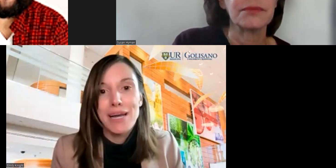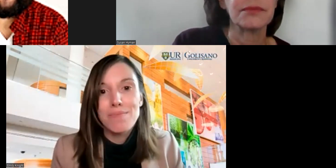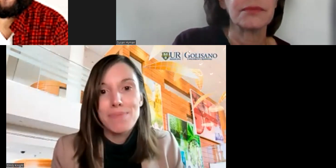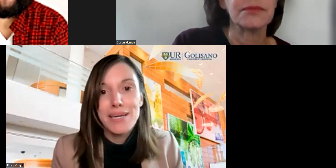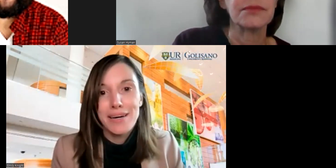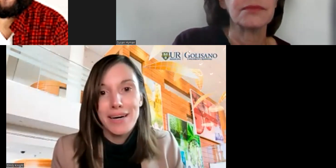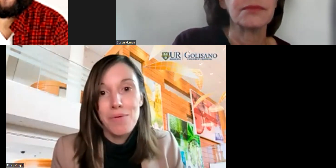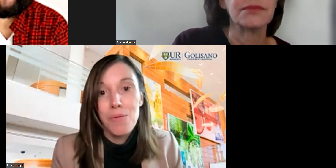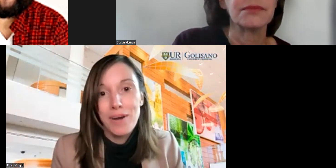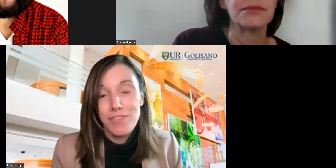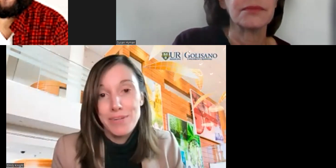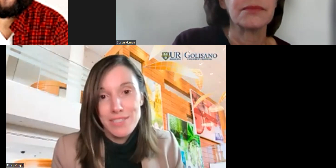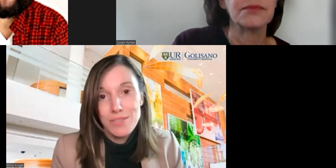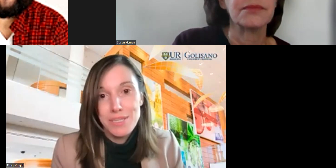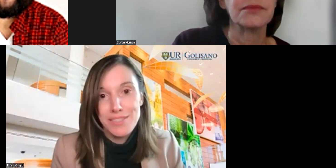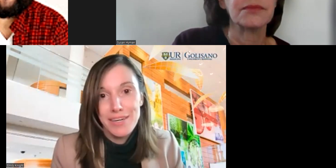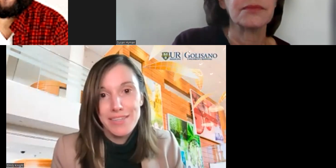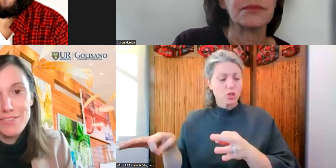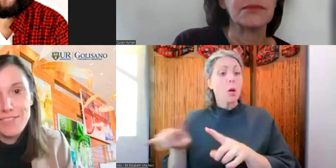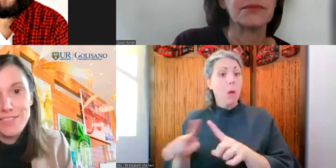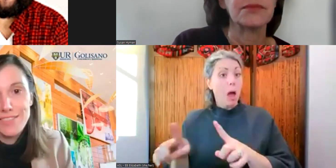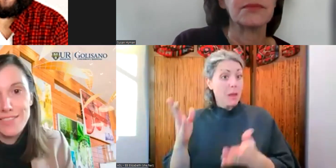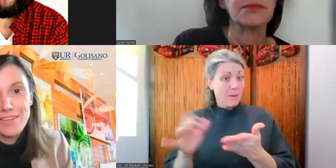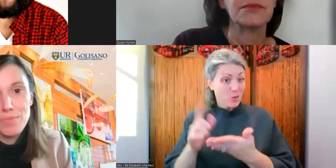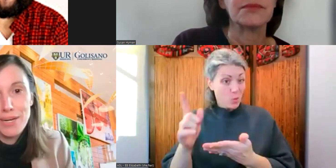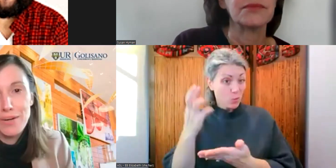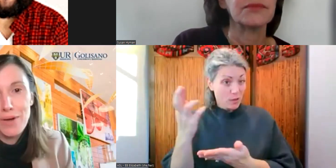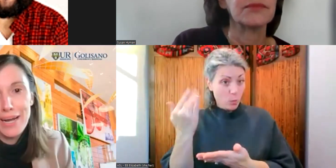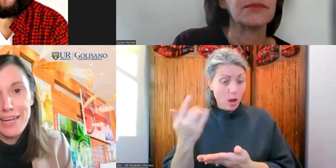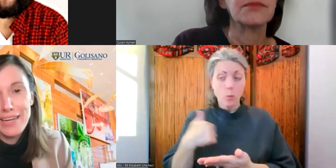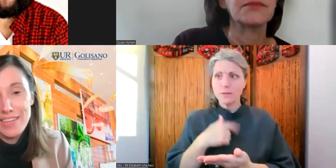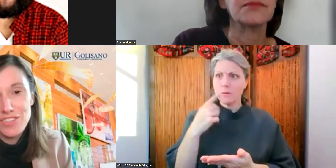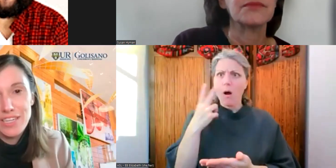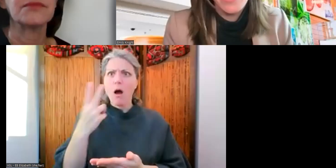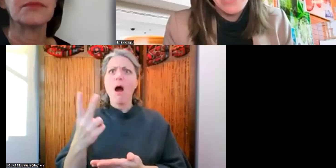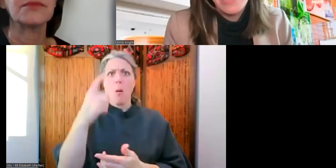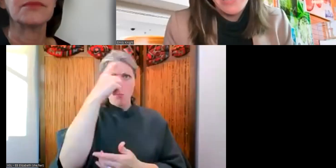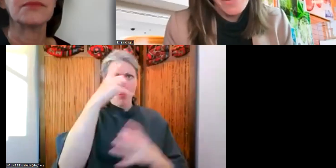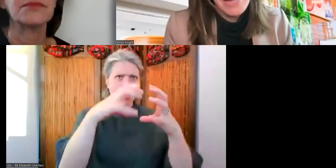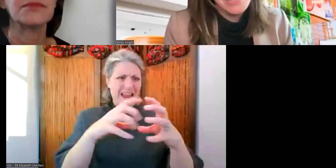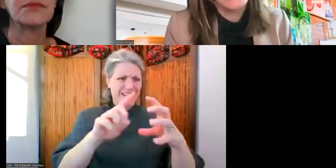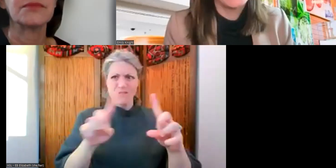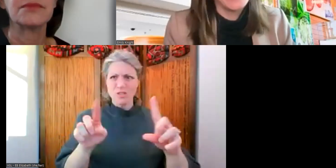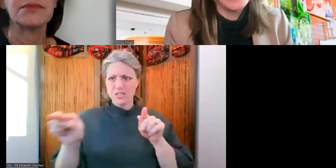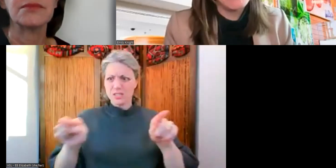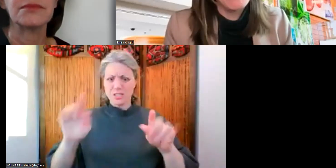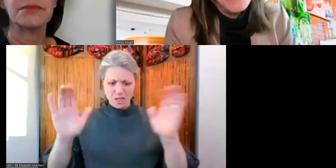that might be one of the reasons we saw differences in our brain and why attention interacted in that